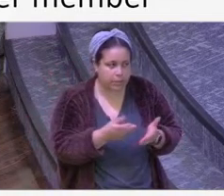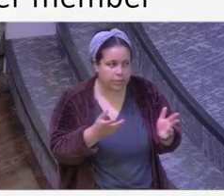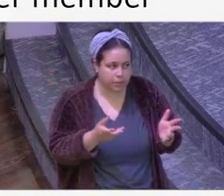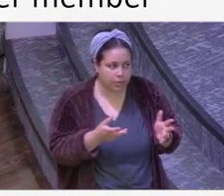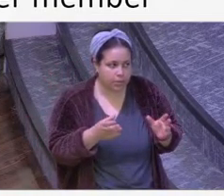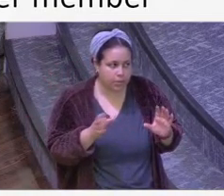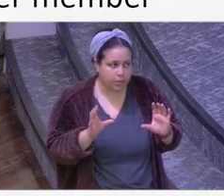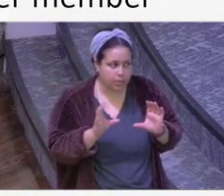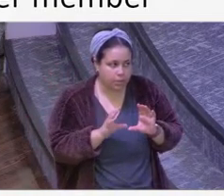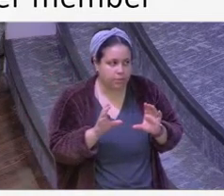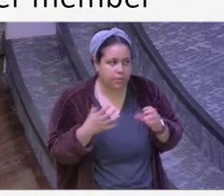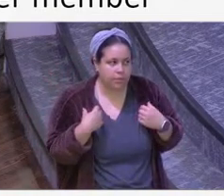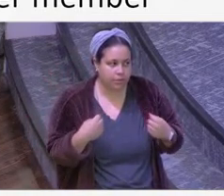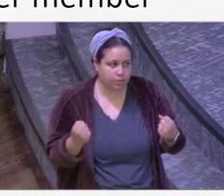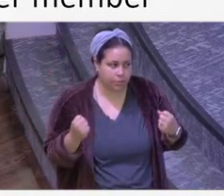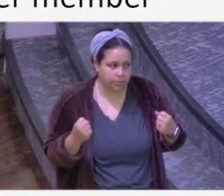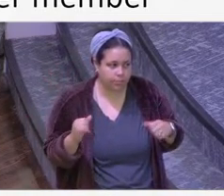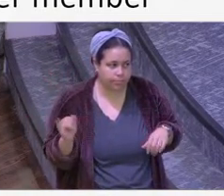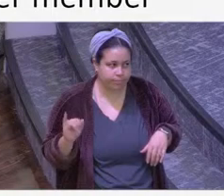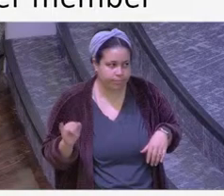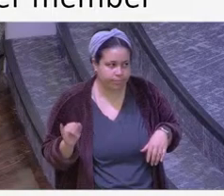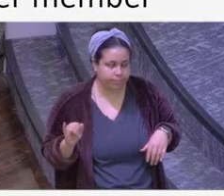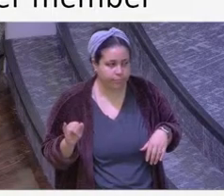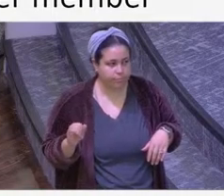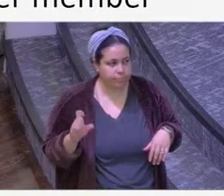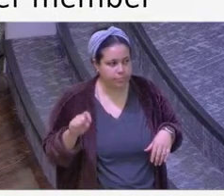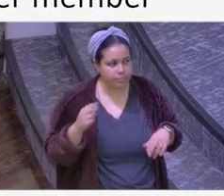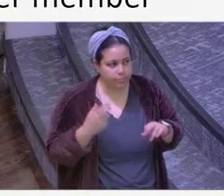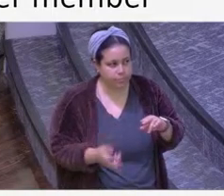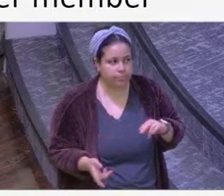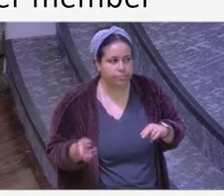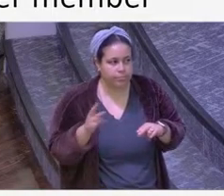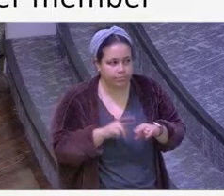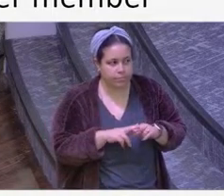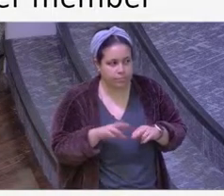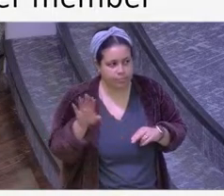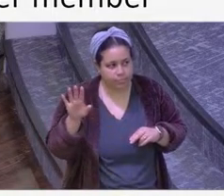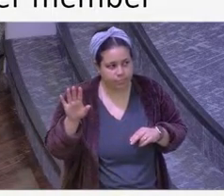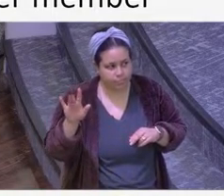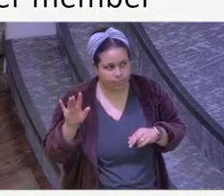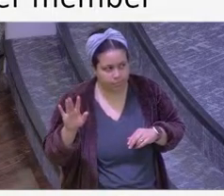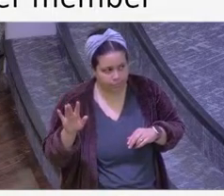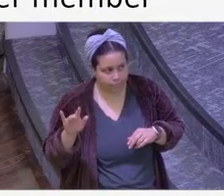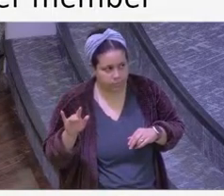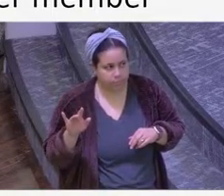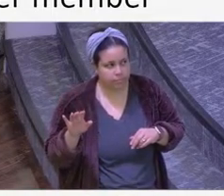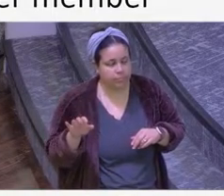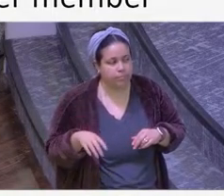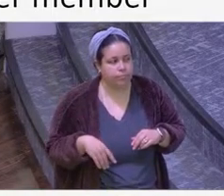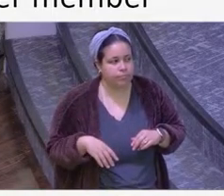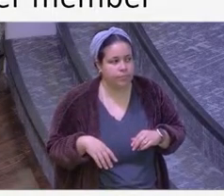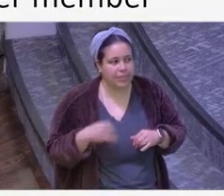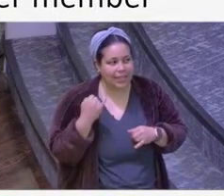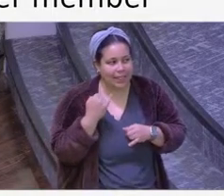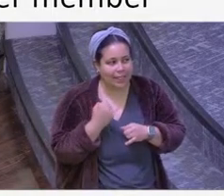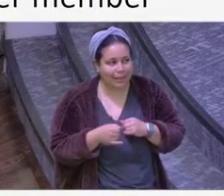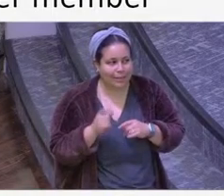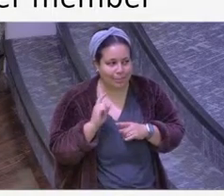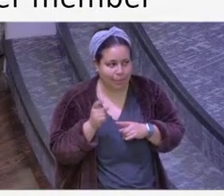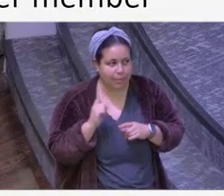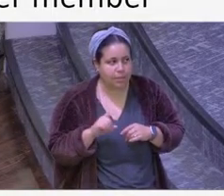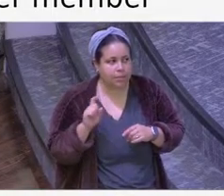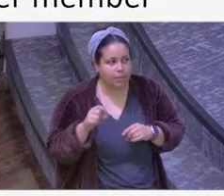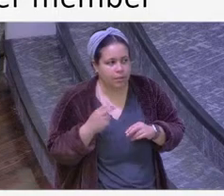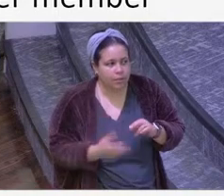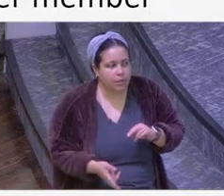classified health insurance, again, this was supposed to go up in FY25, but again, they threw us a curveball at the last minute. It was supposed to go up